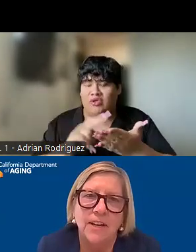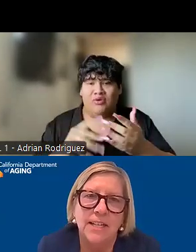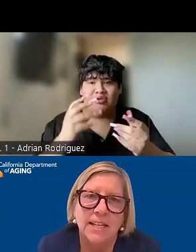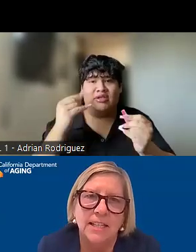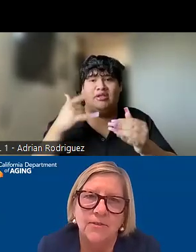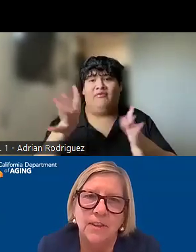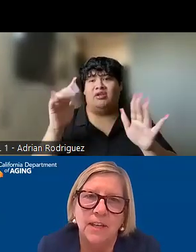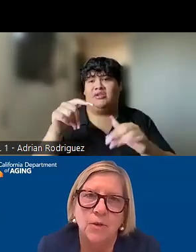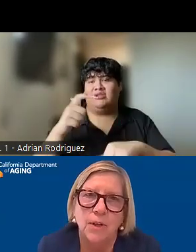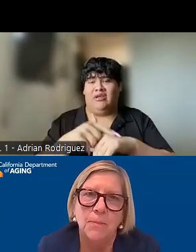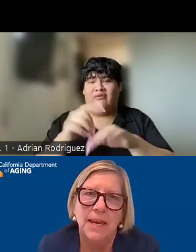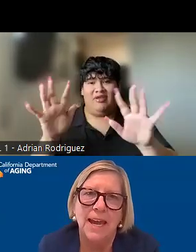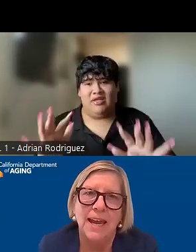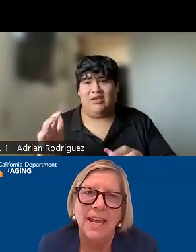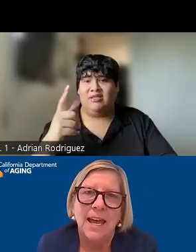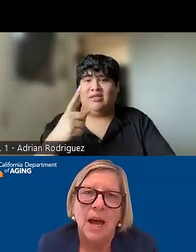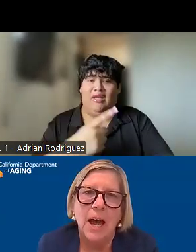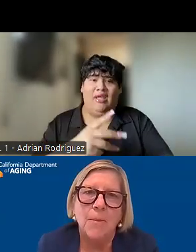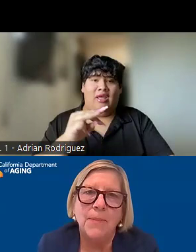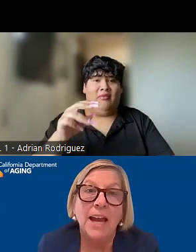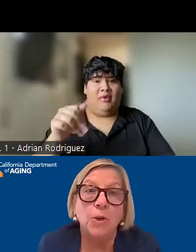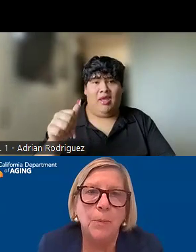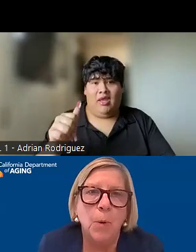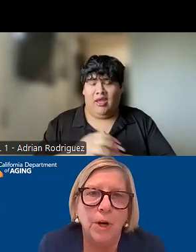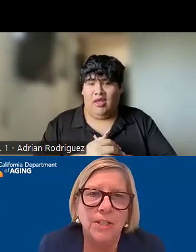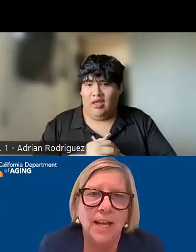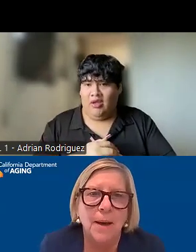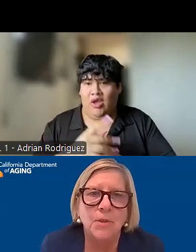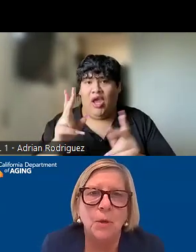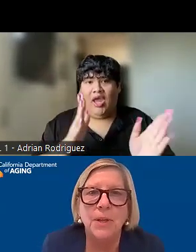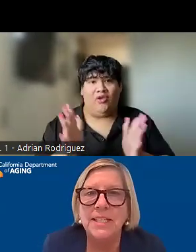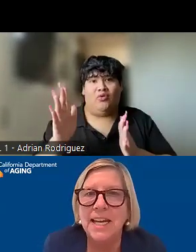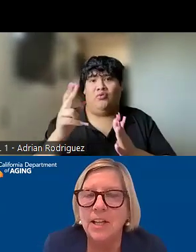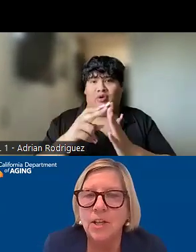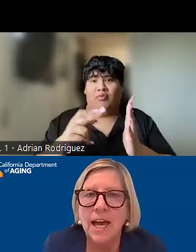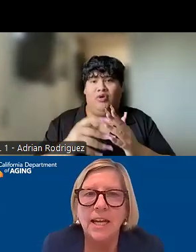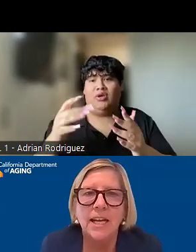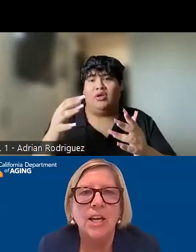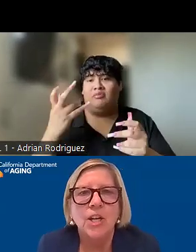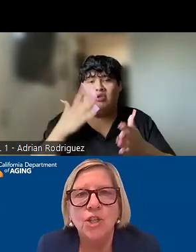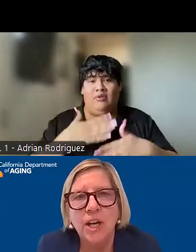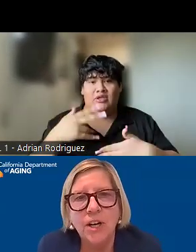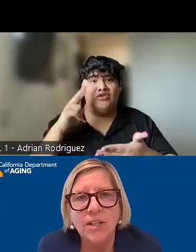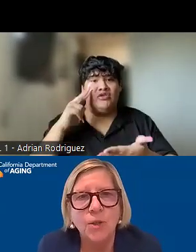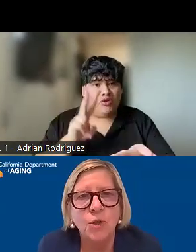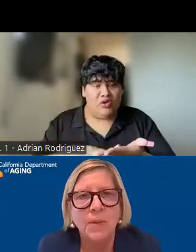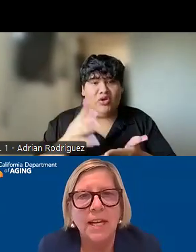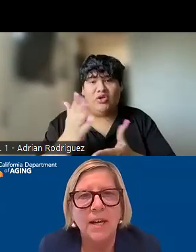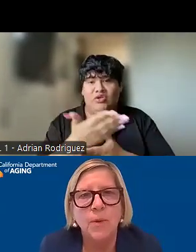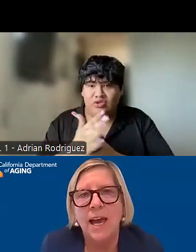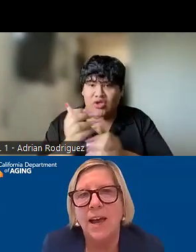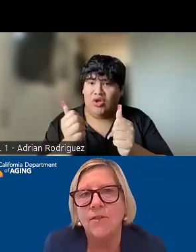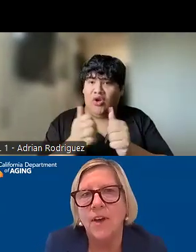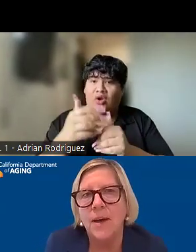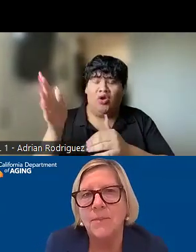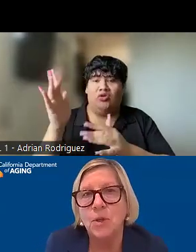today a fantastic 5th annual MPA annual report. So please take a look at it, share it on social